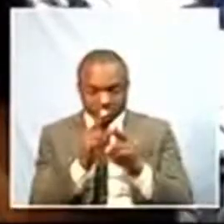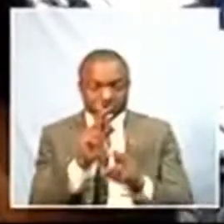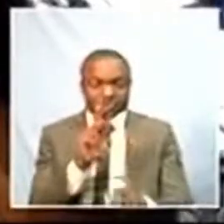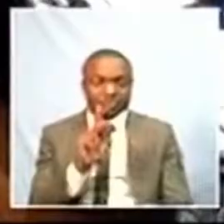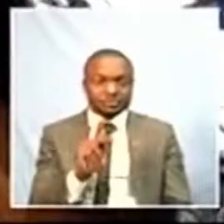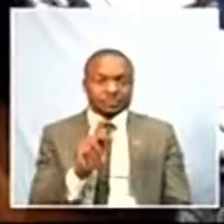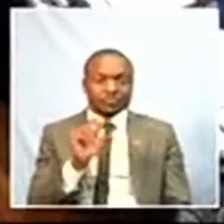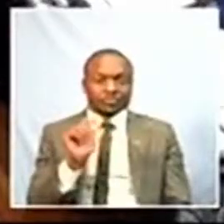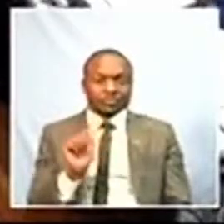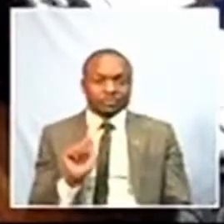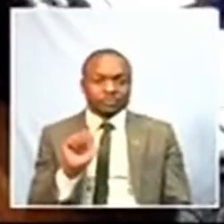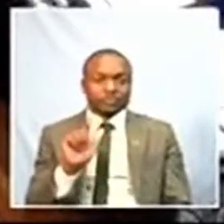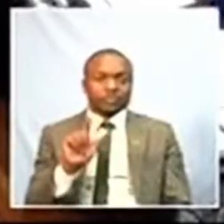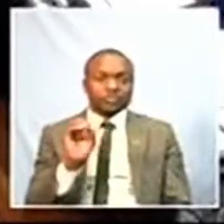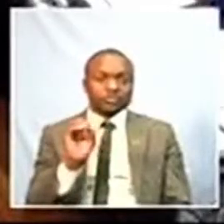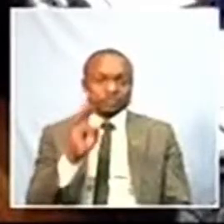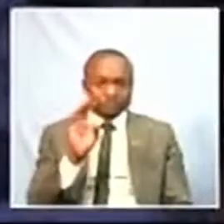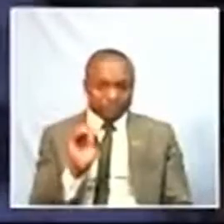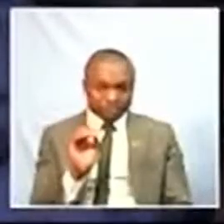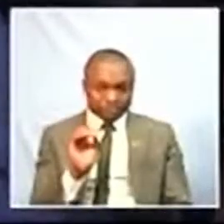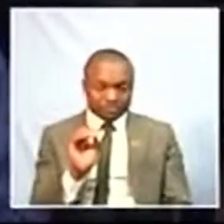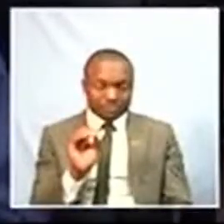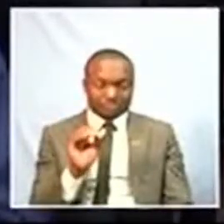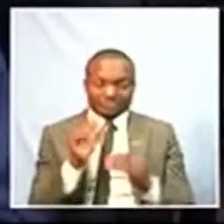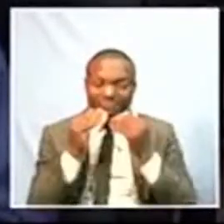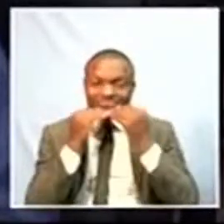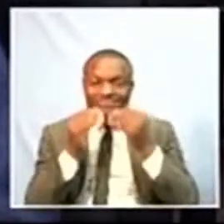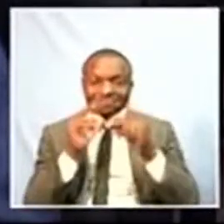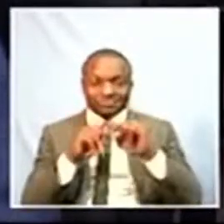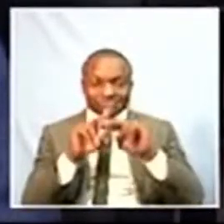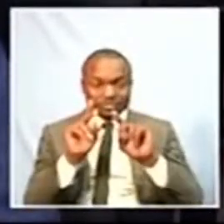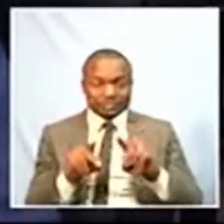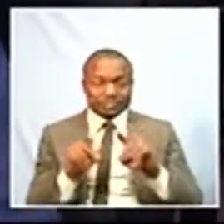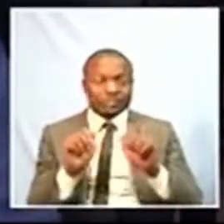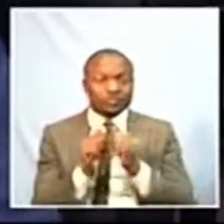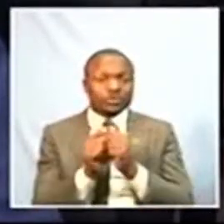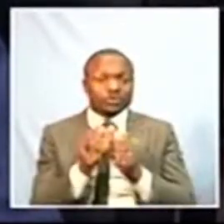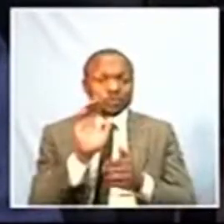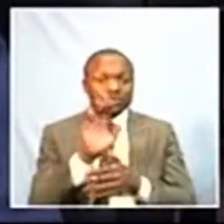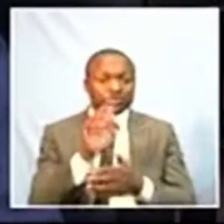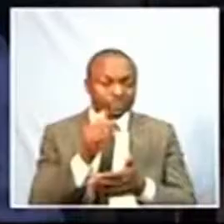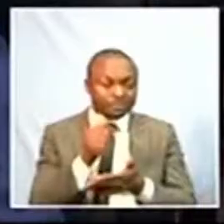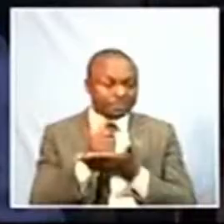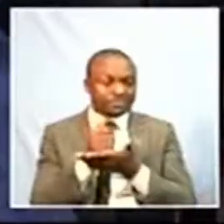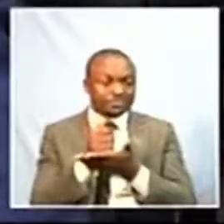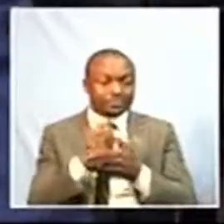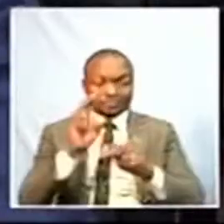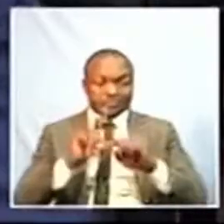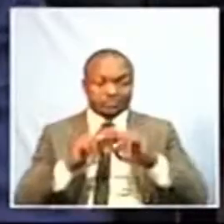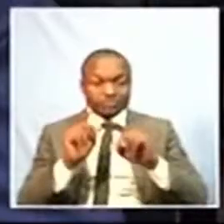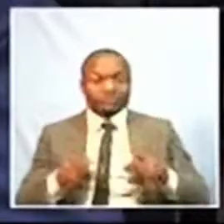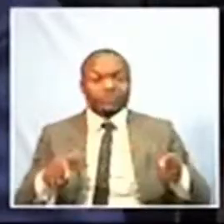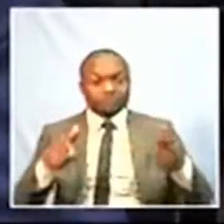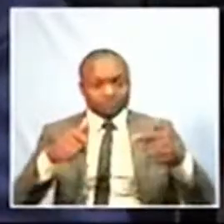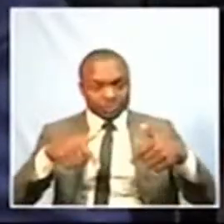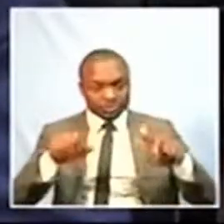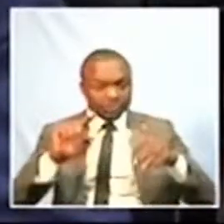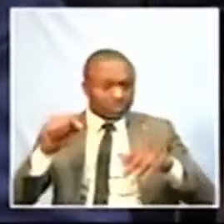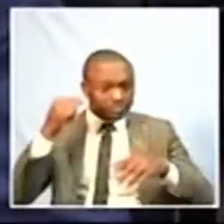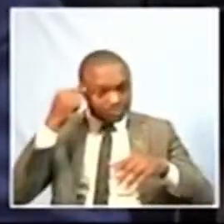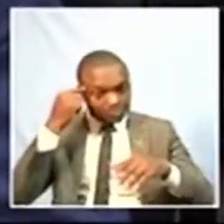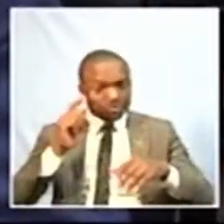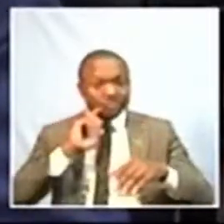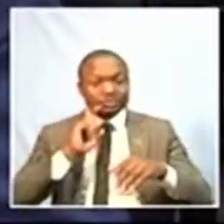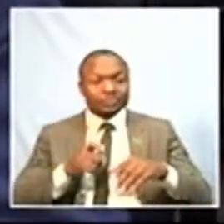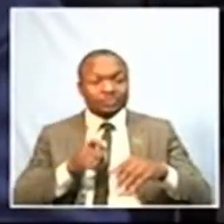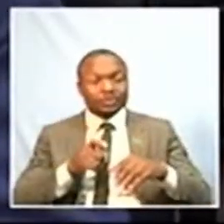Thank you, Chair. Chair, with your indulgence, local government should go back to the